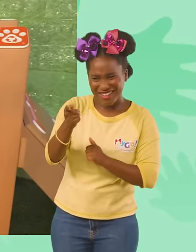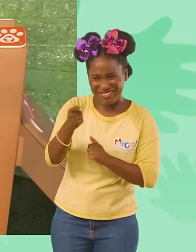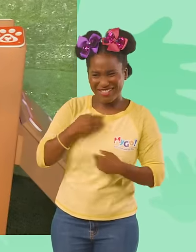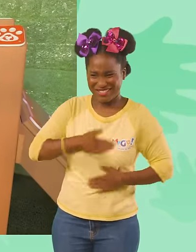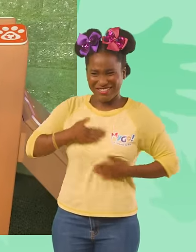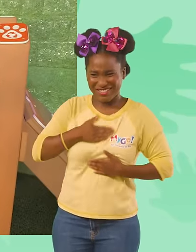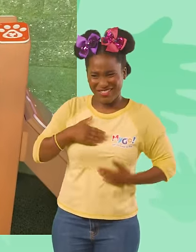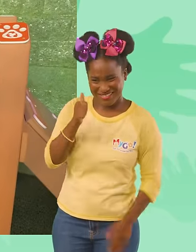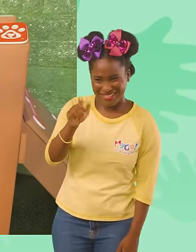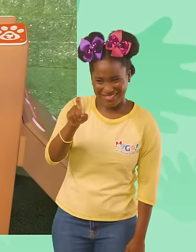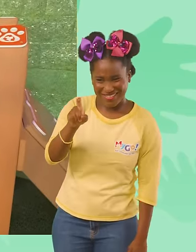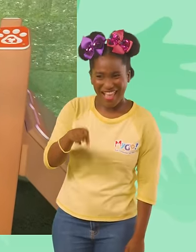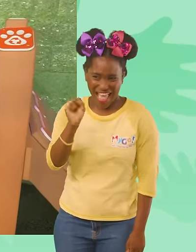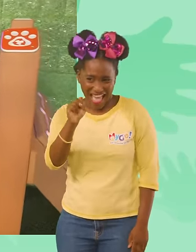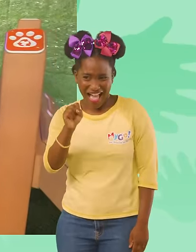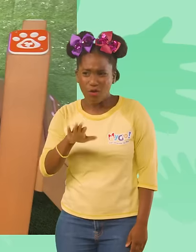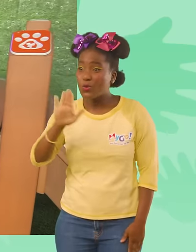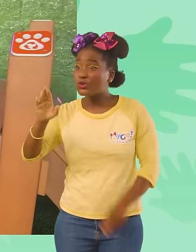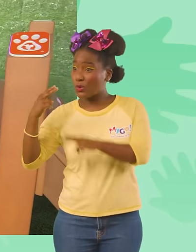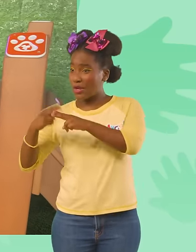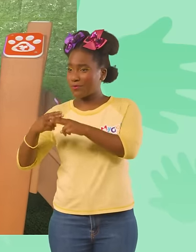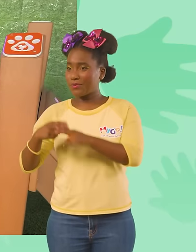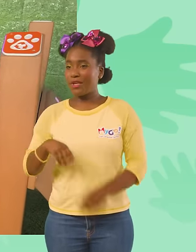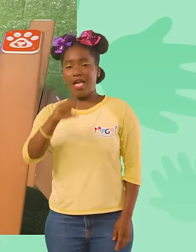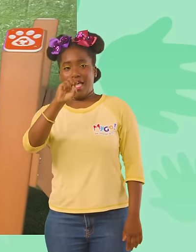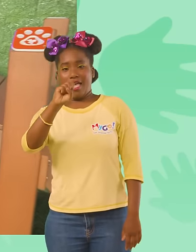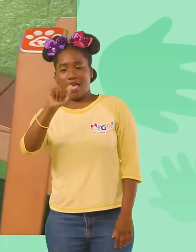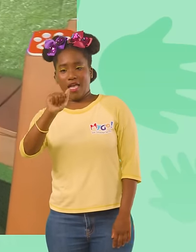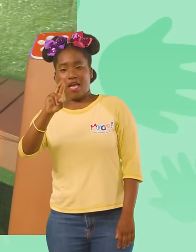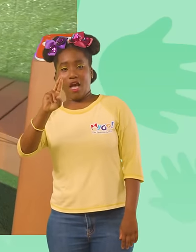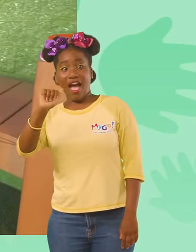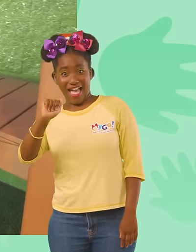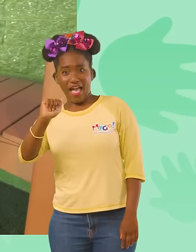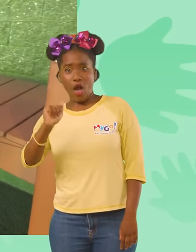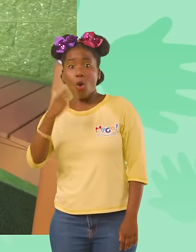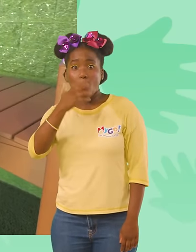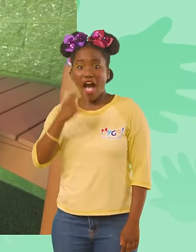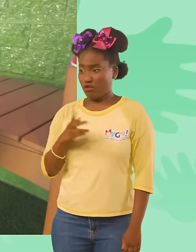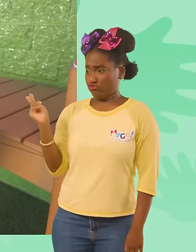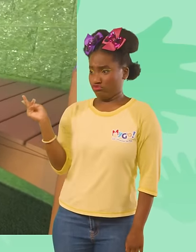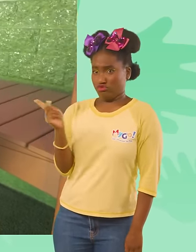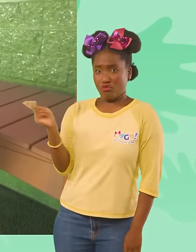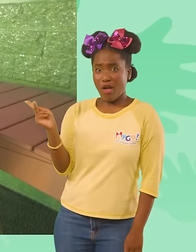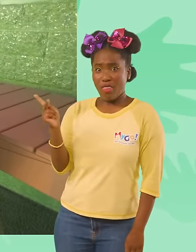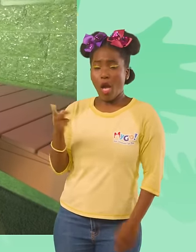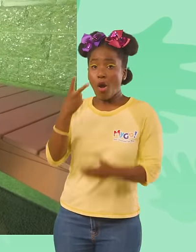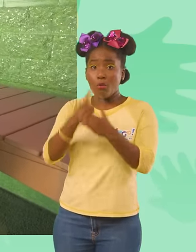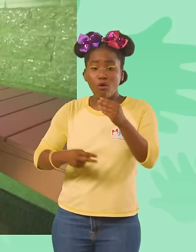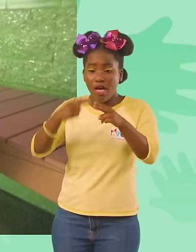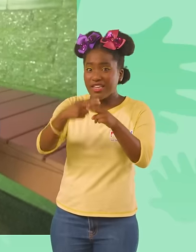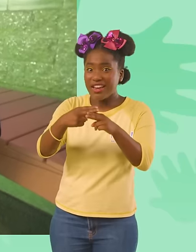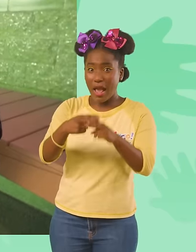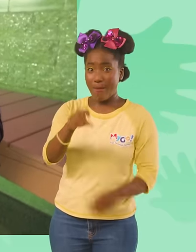you having fun? Yeah, what's your name? Sarah. Ooh, this is Sarah and Sadie. Both of them start with the